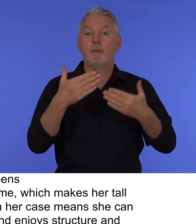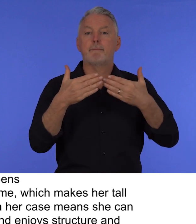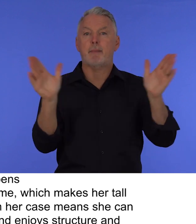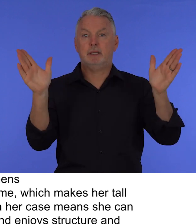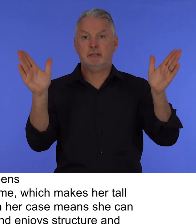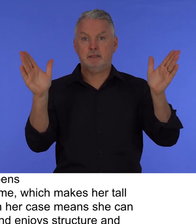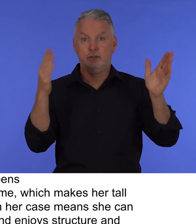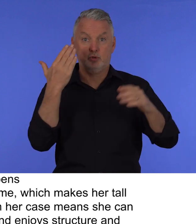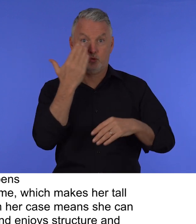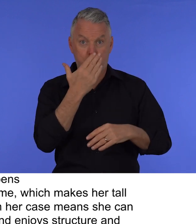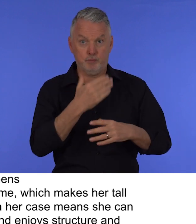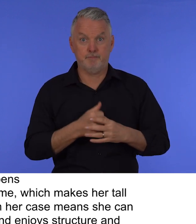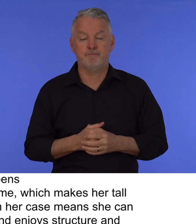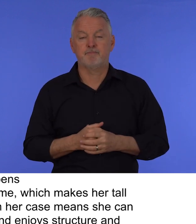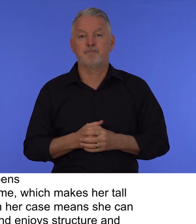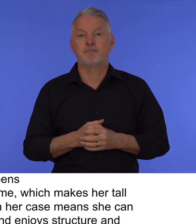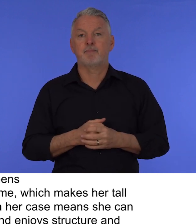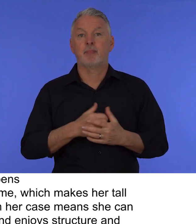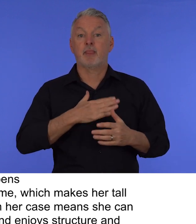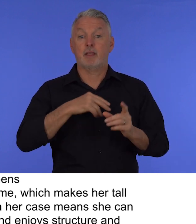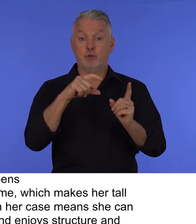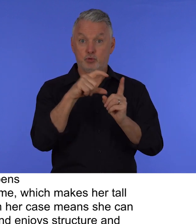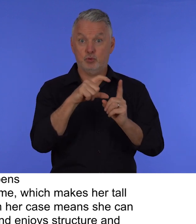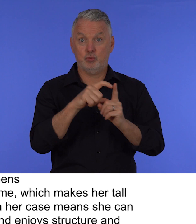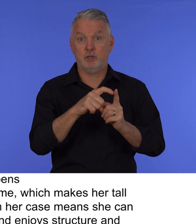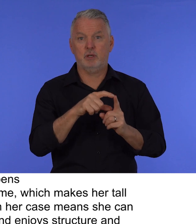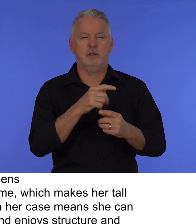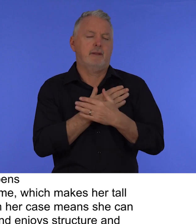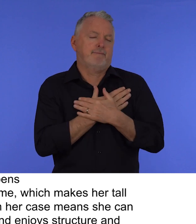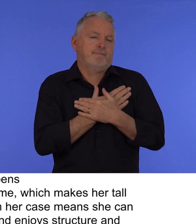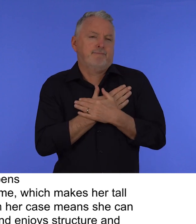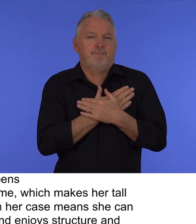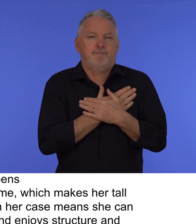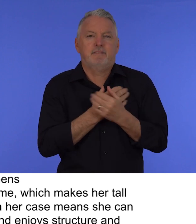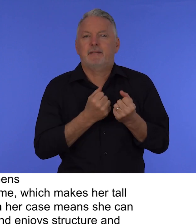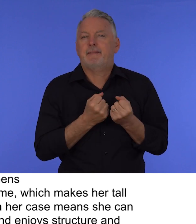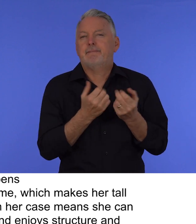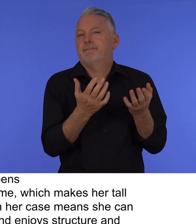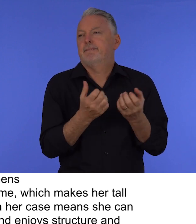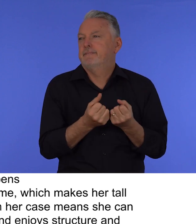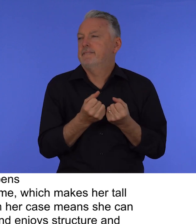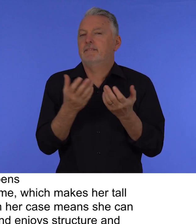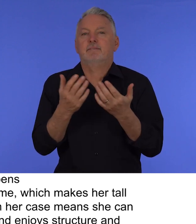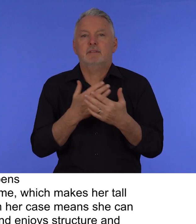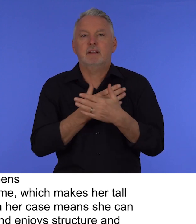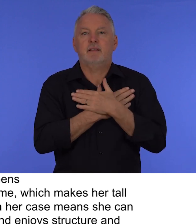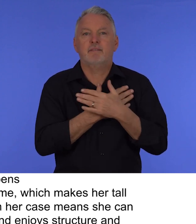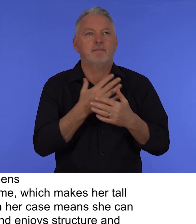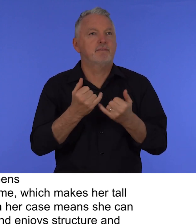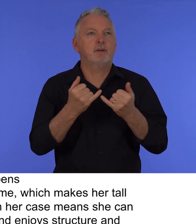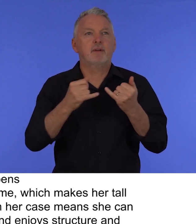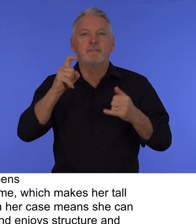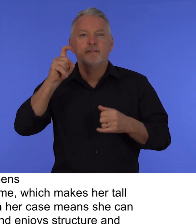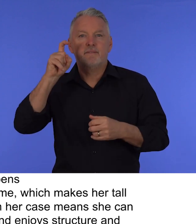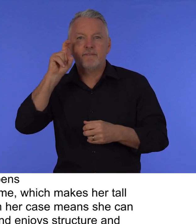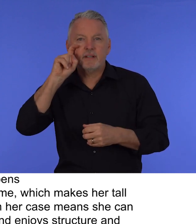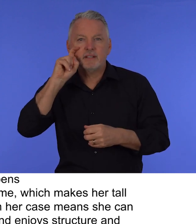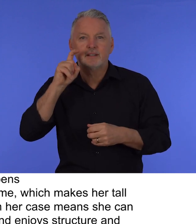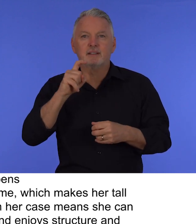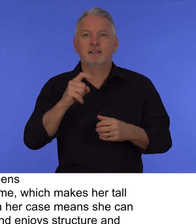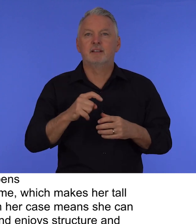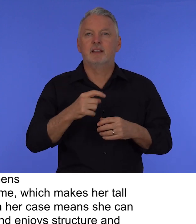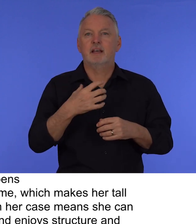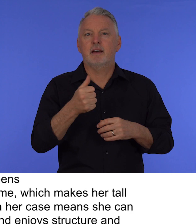in year 1 at her mainstream local public school. She is very loving